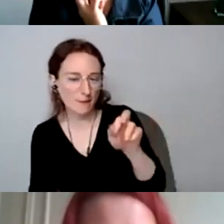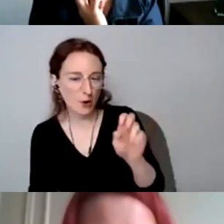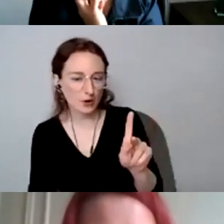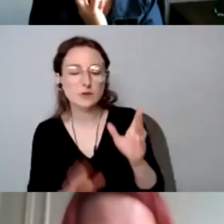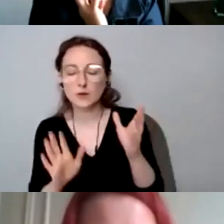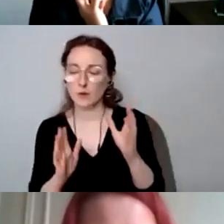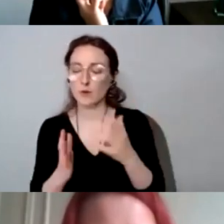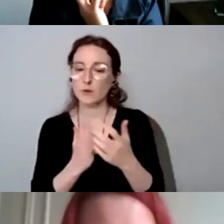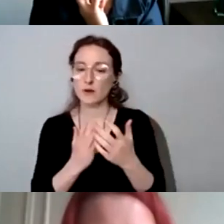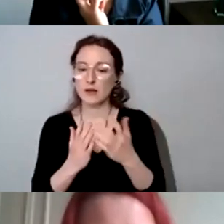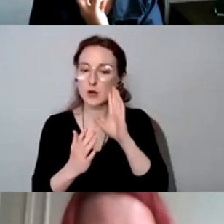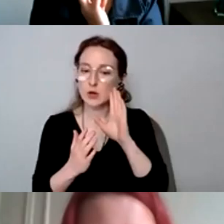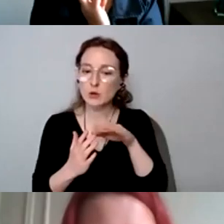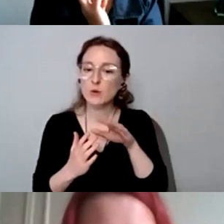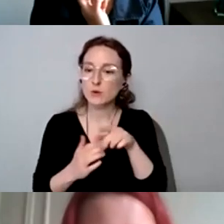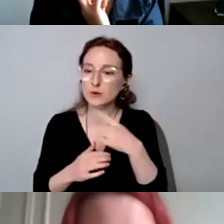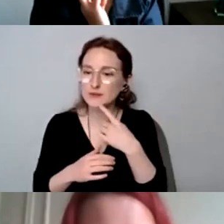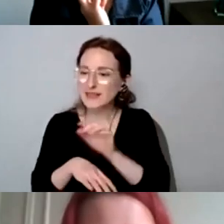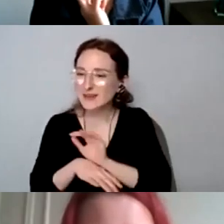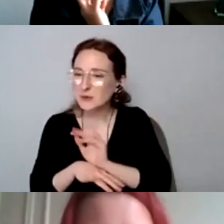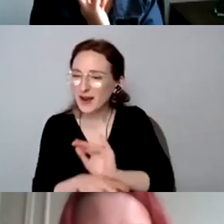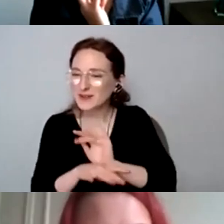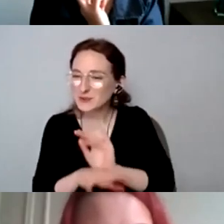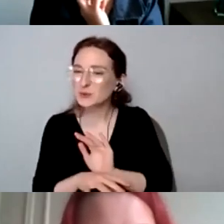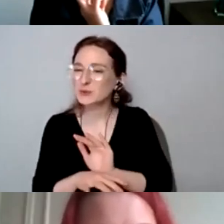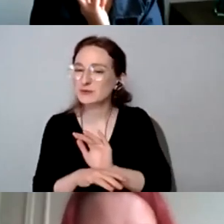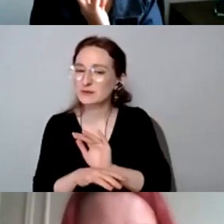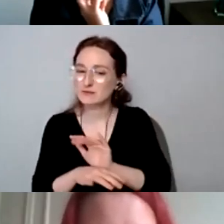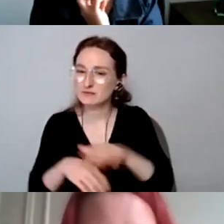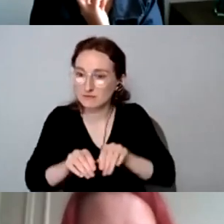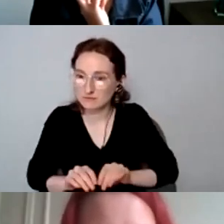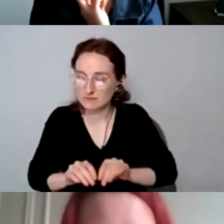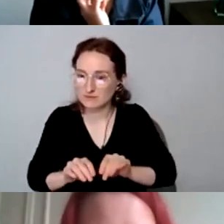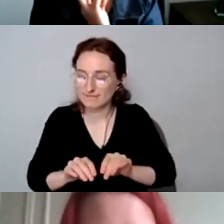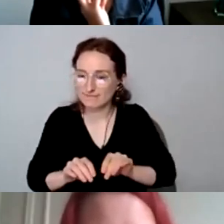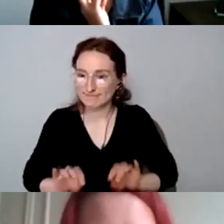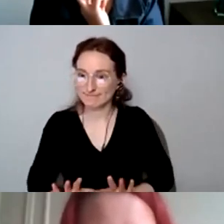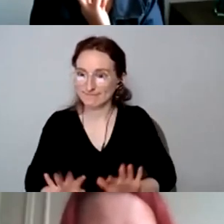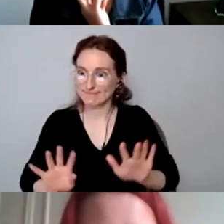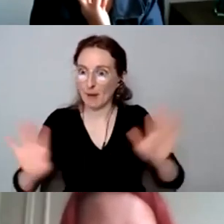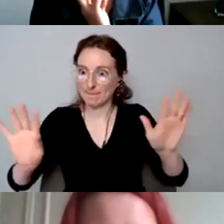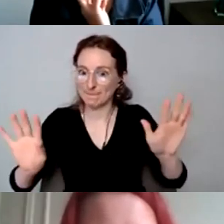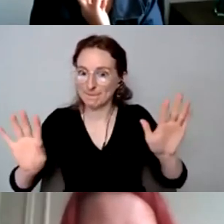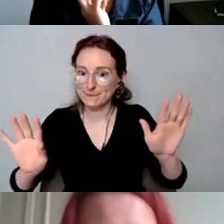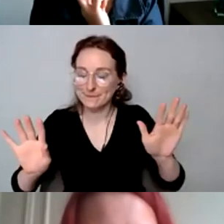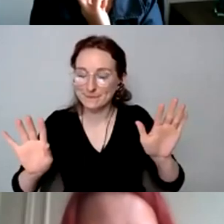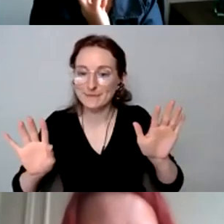movement from grass, as you say, Sarah, and also from this art community.